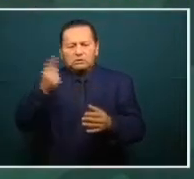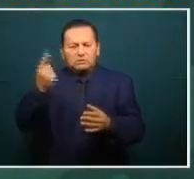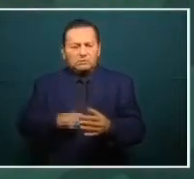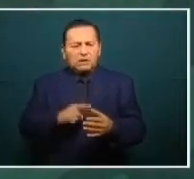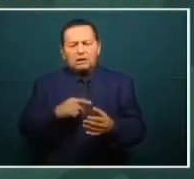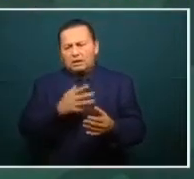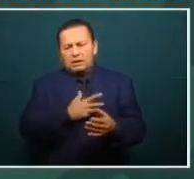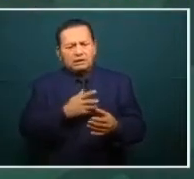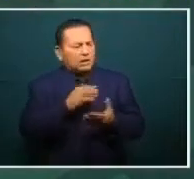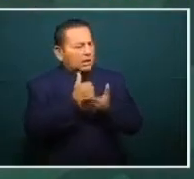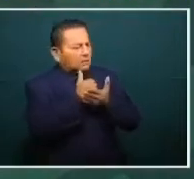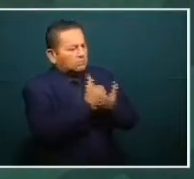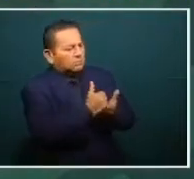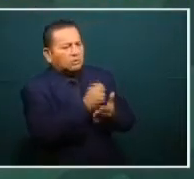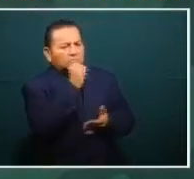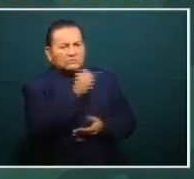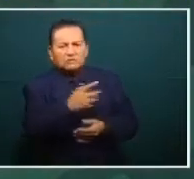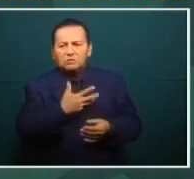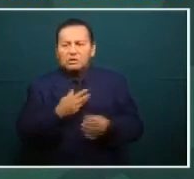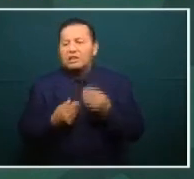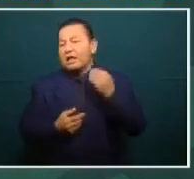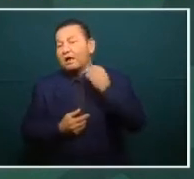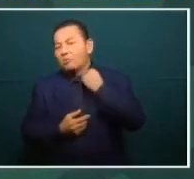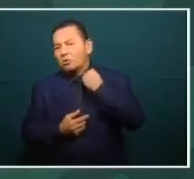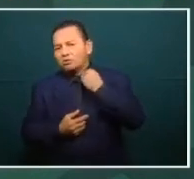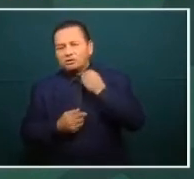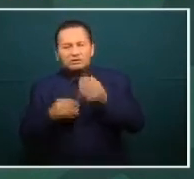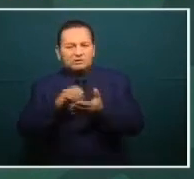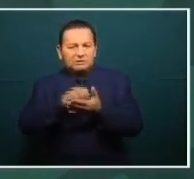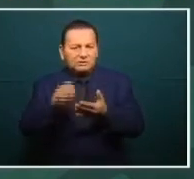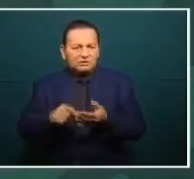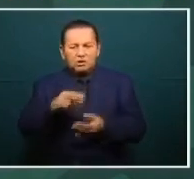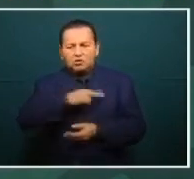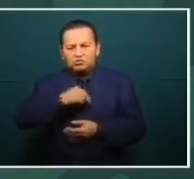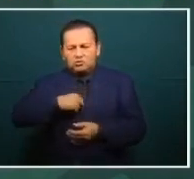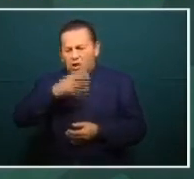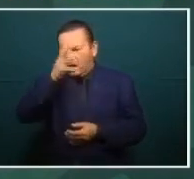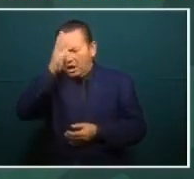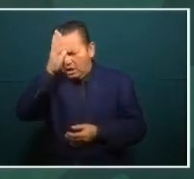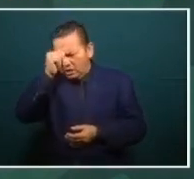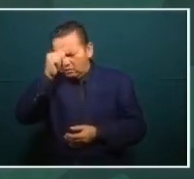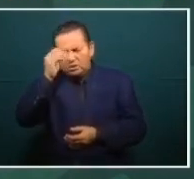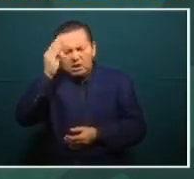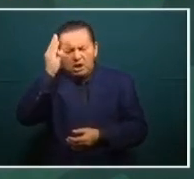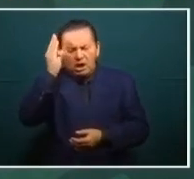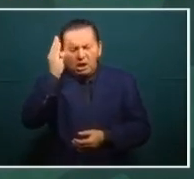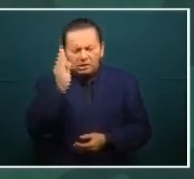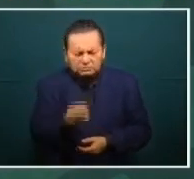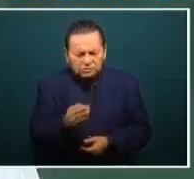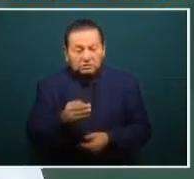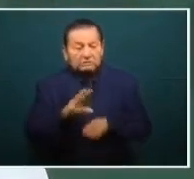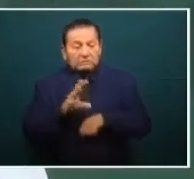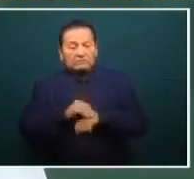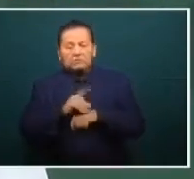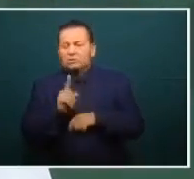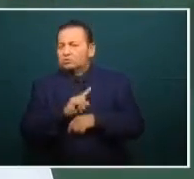situation of living conditions and work for our people, even if they were to do that.